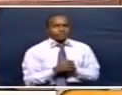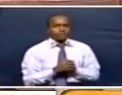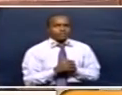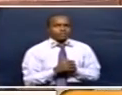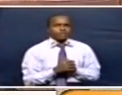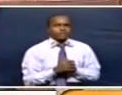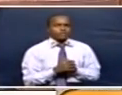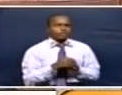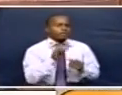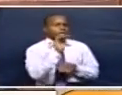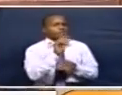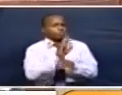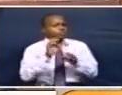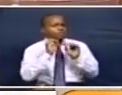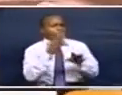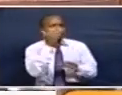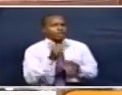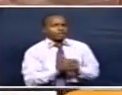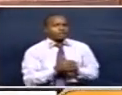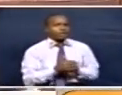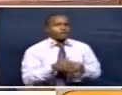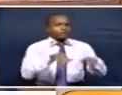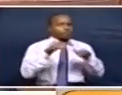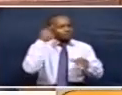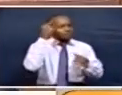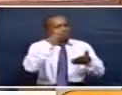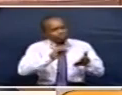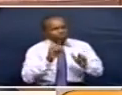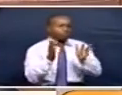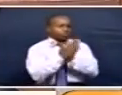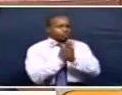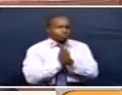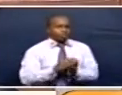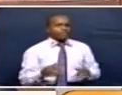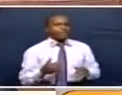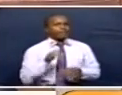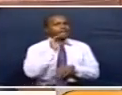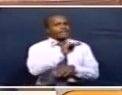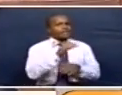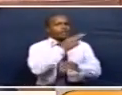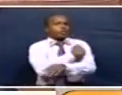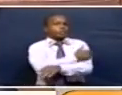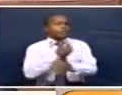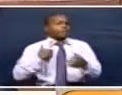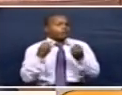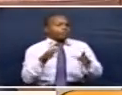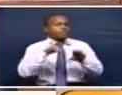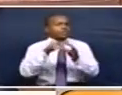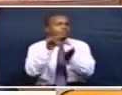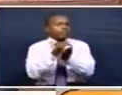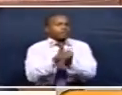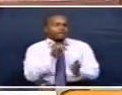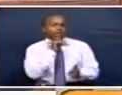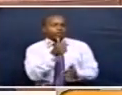why aren't you using it? They say, well, we are waiting for approval, blah, blah, blah, fish cake. I asked them, how much money does the hospital have in the bank? They are not very